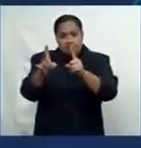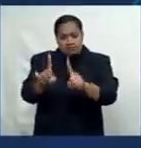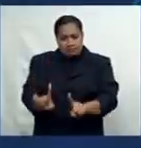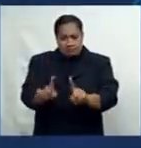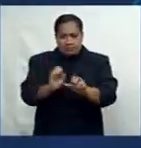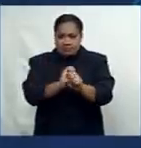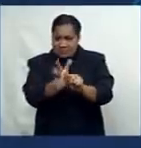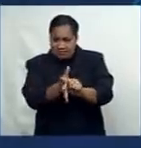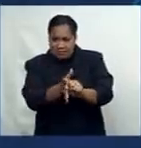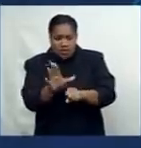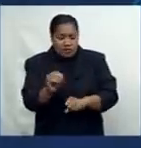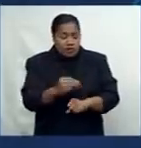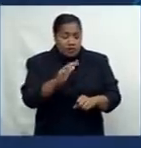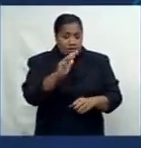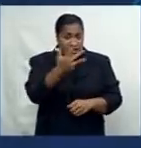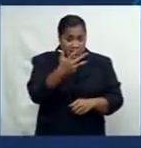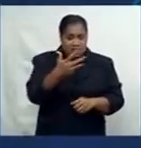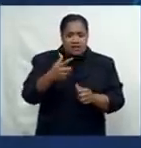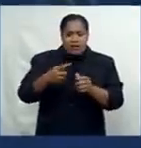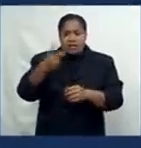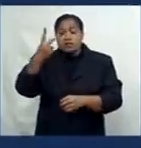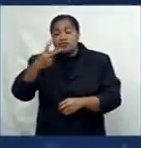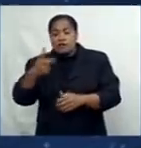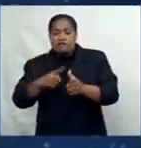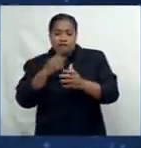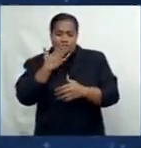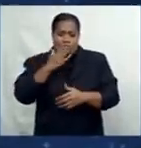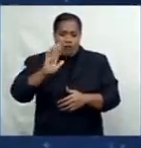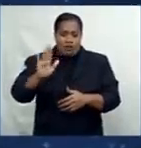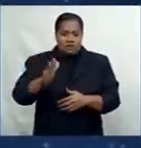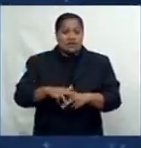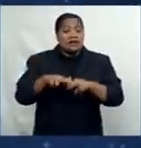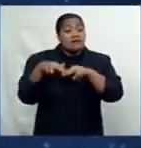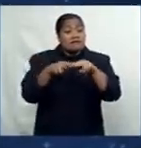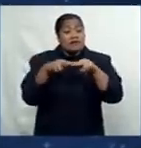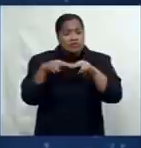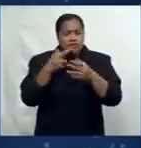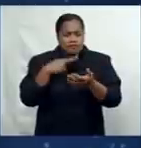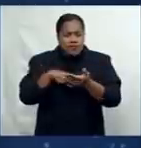the 9th and 12th of August. Fiji has recorded